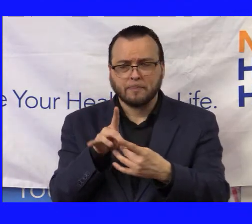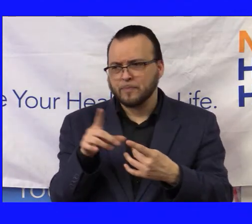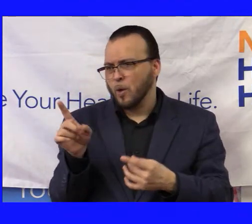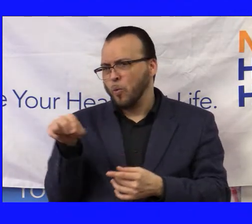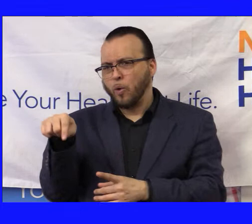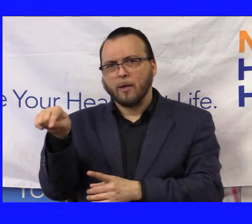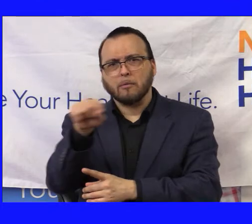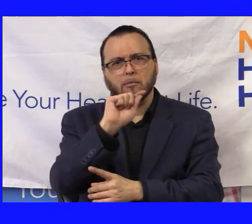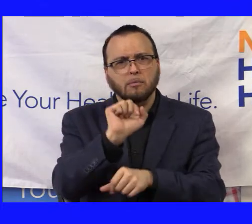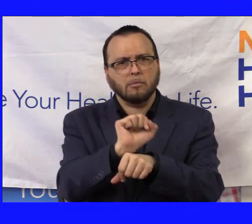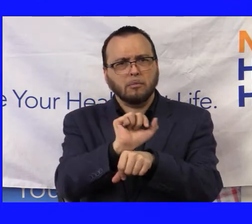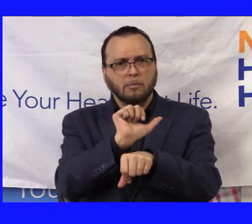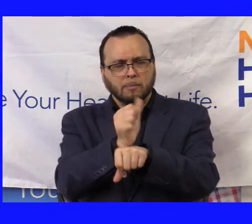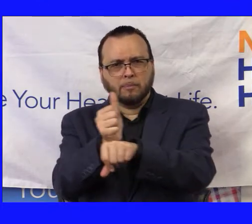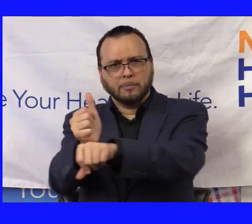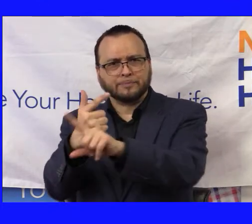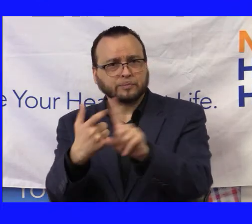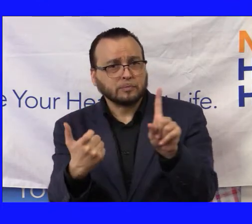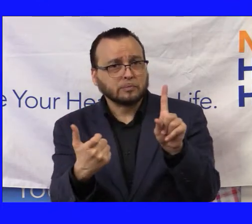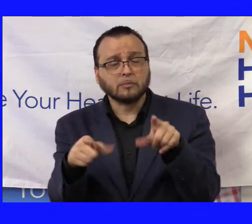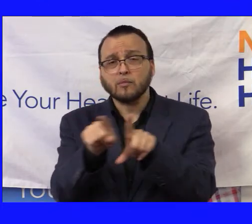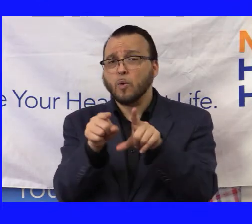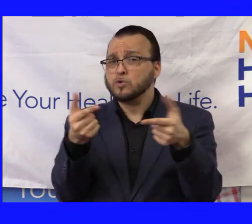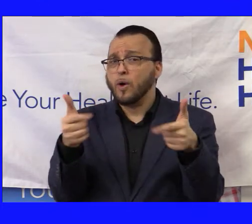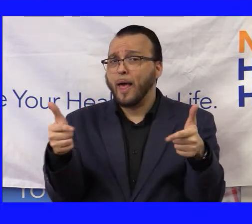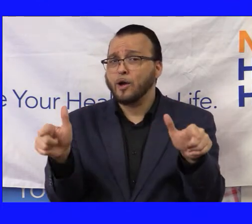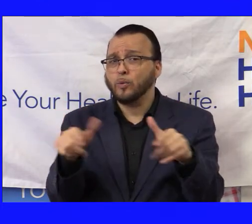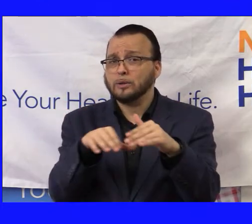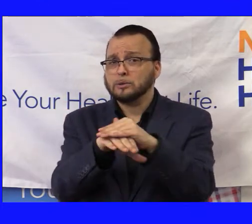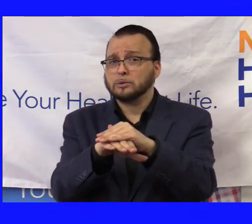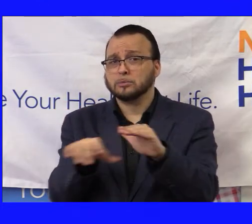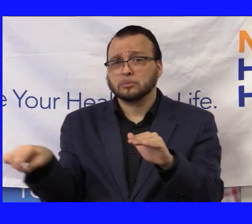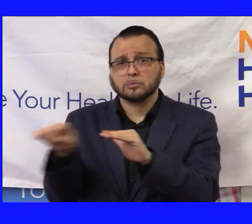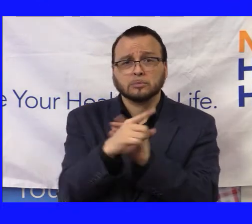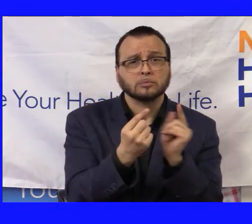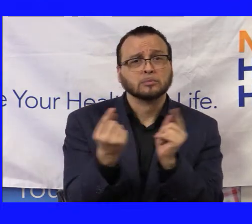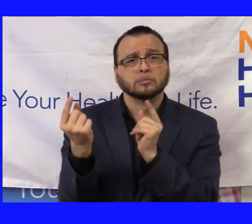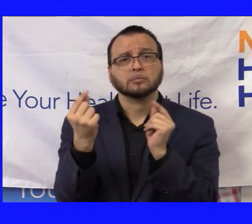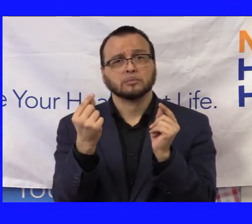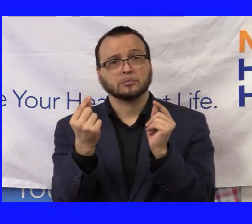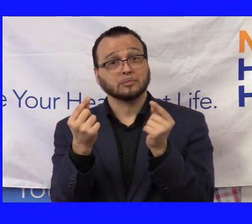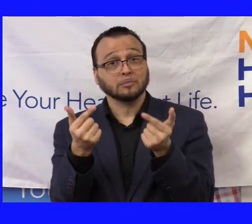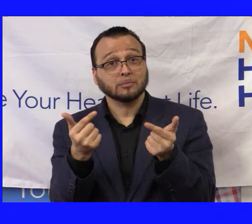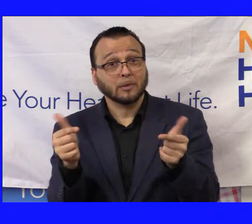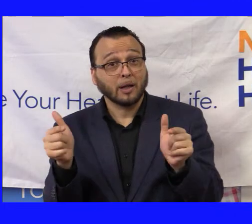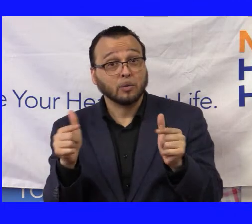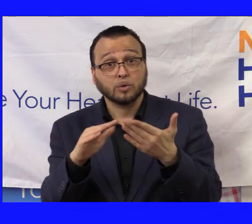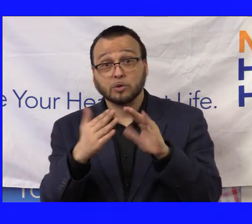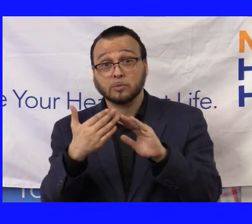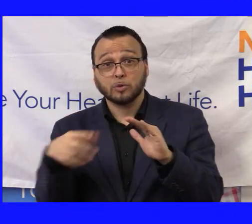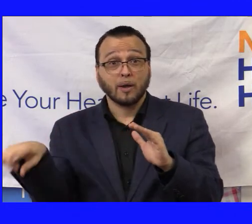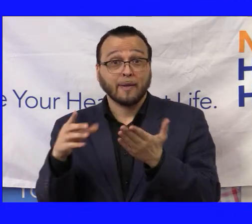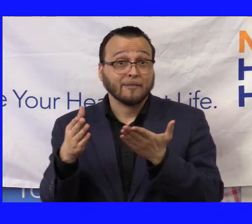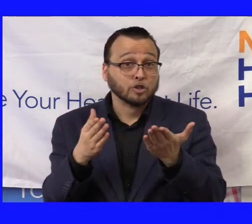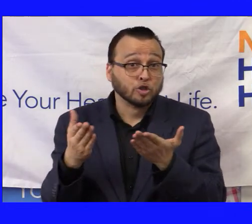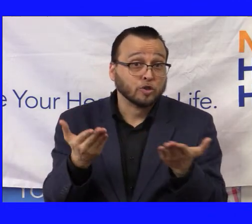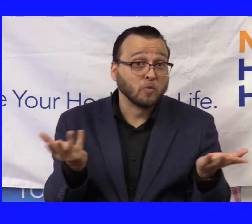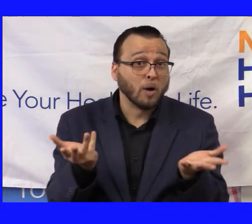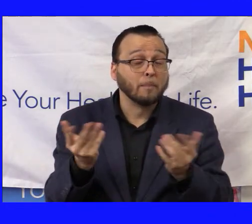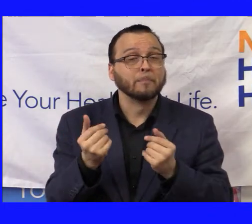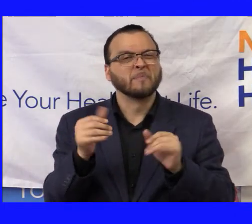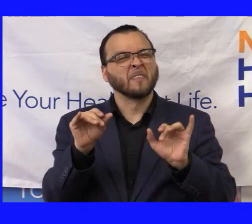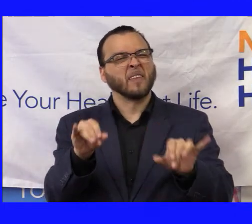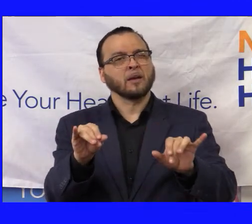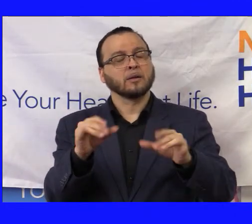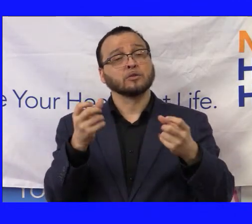of employment base is from, as well as the languages that they speak and the languages that the communities that they serve speak. So I think